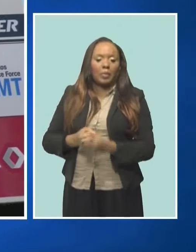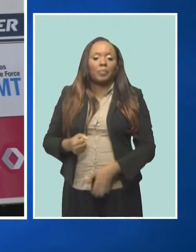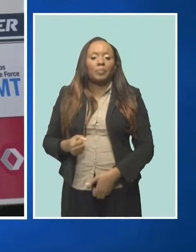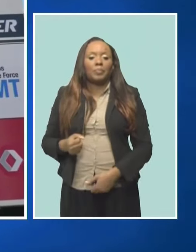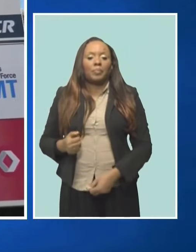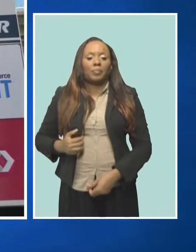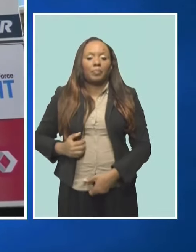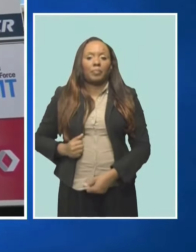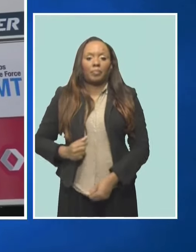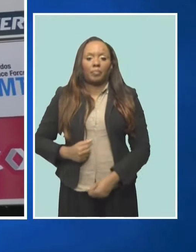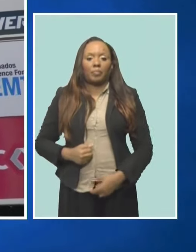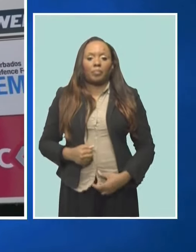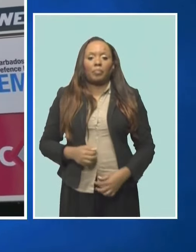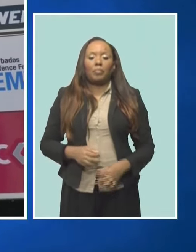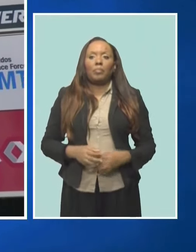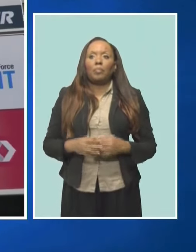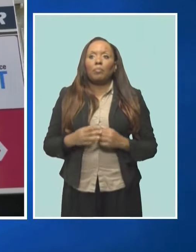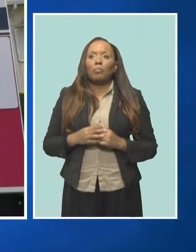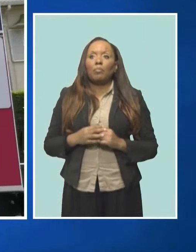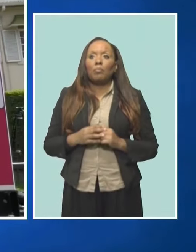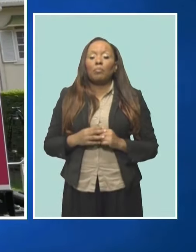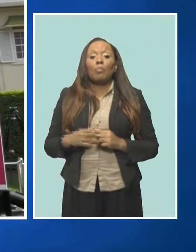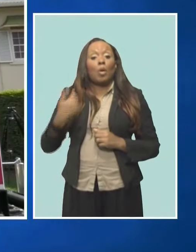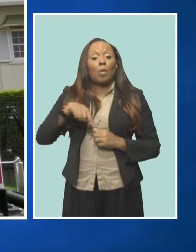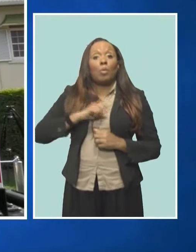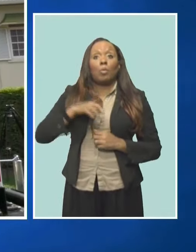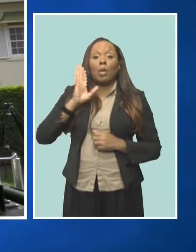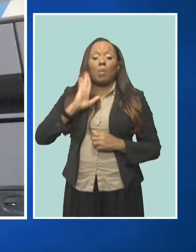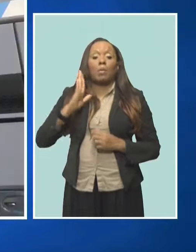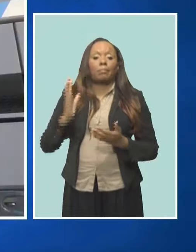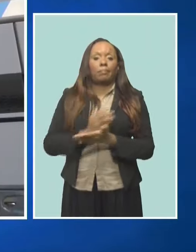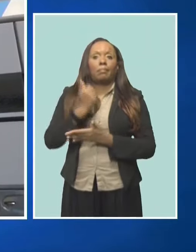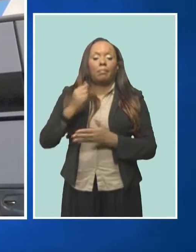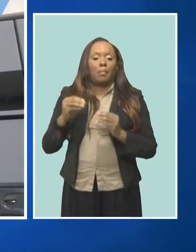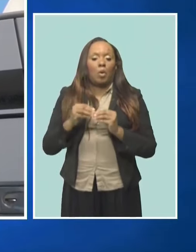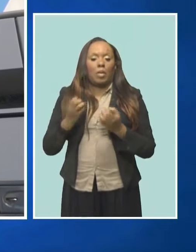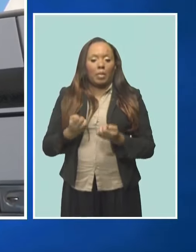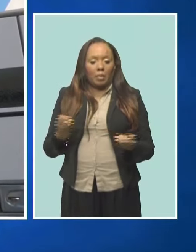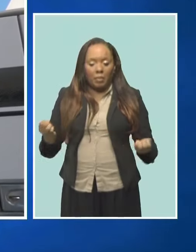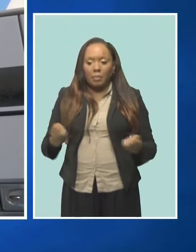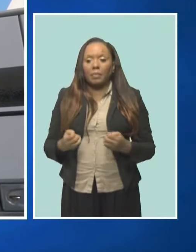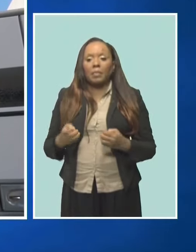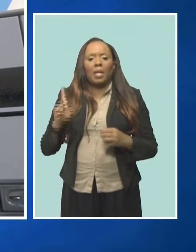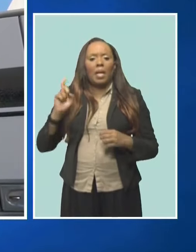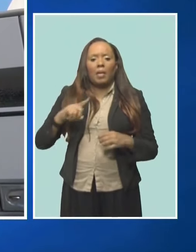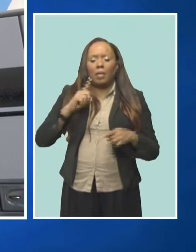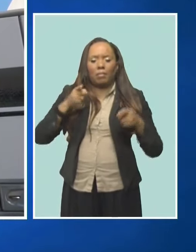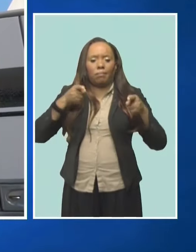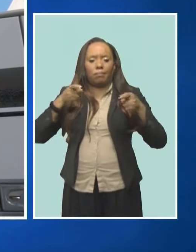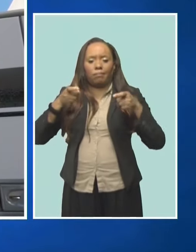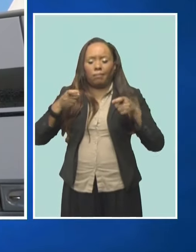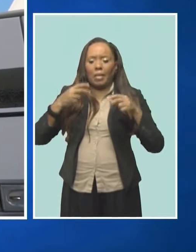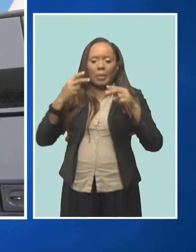In terms of equipment, we're nearly there. We need to work out some medical, legal considerations,